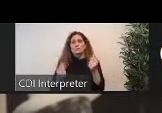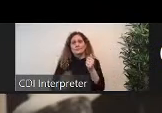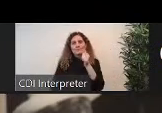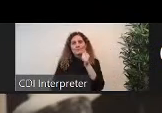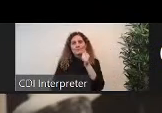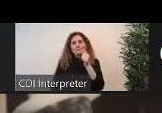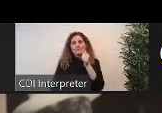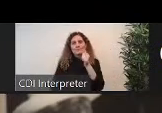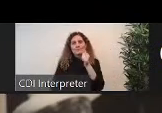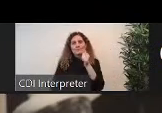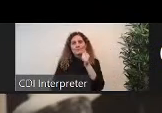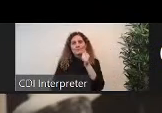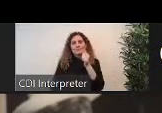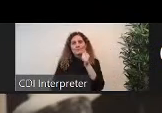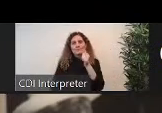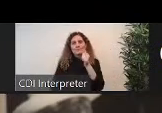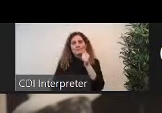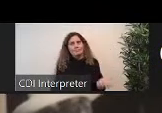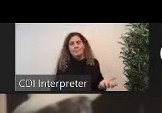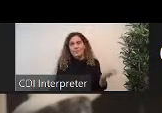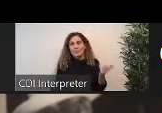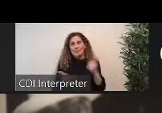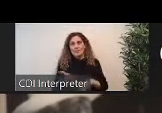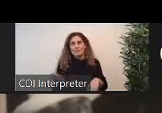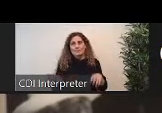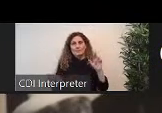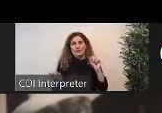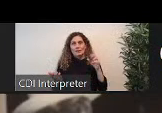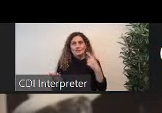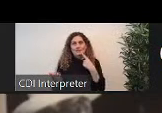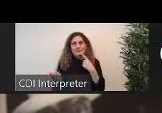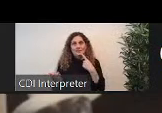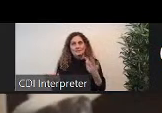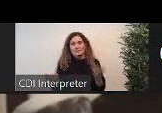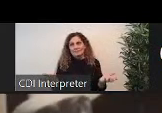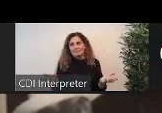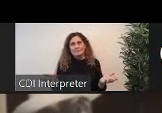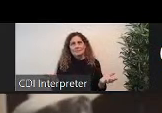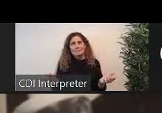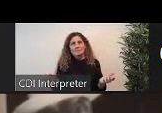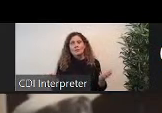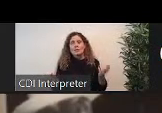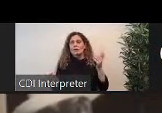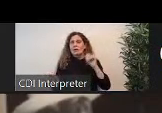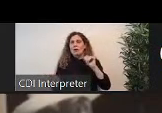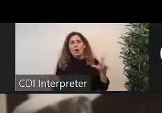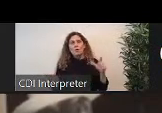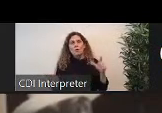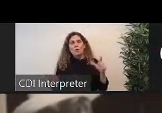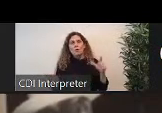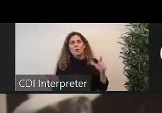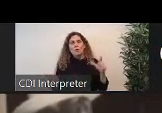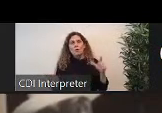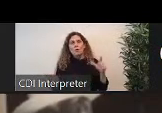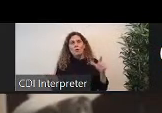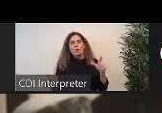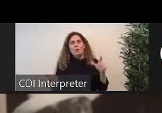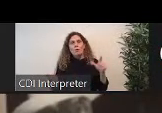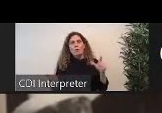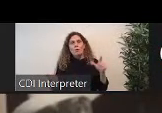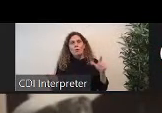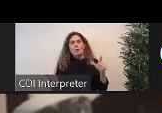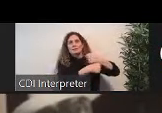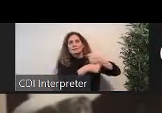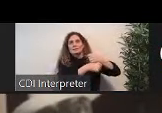for, the virus to get in bottles, to be packaged and shipped. And so, we are eager to receive as